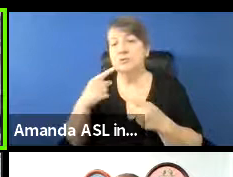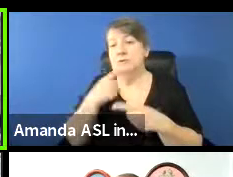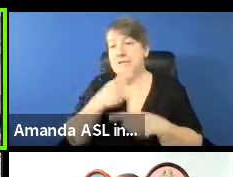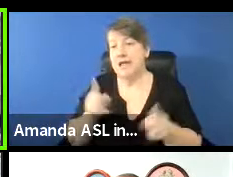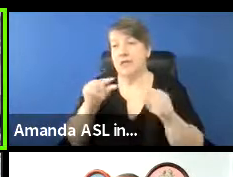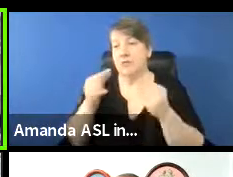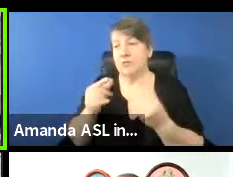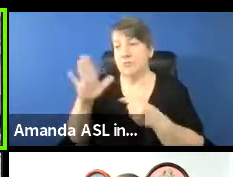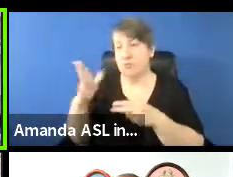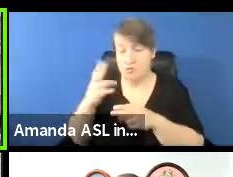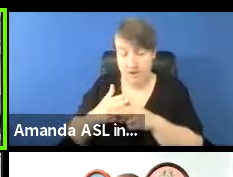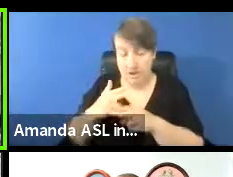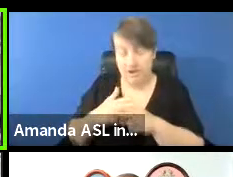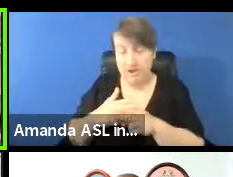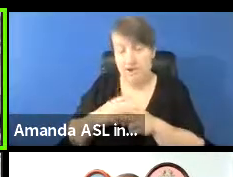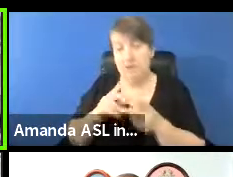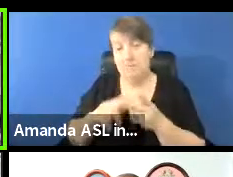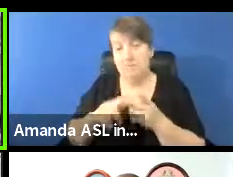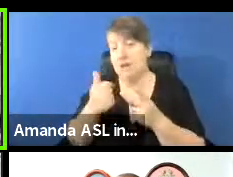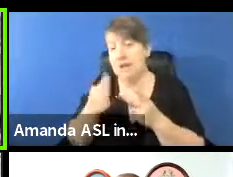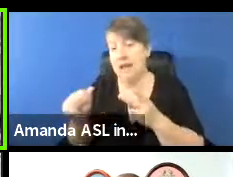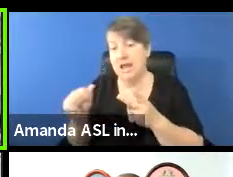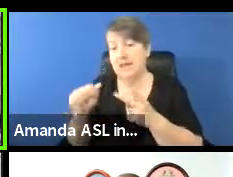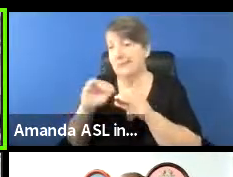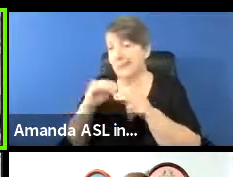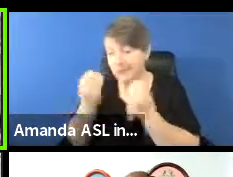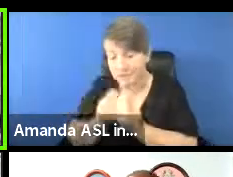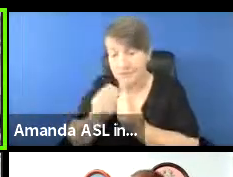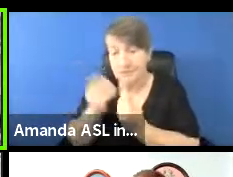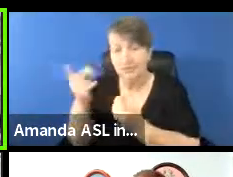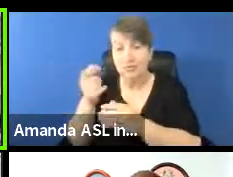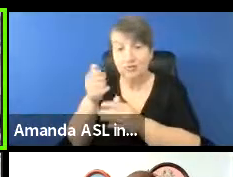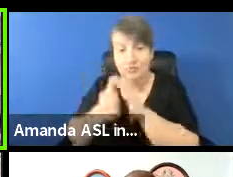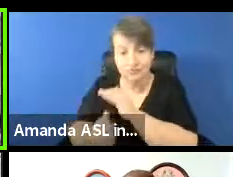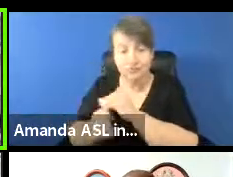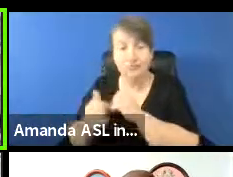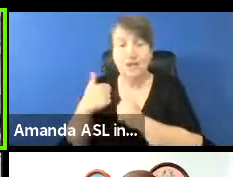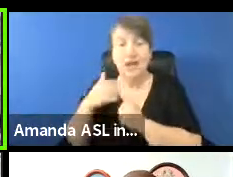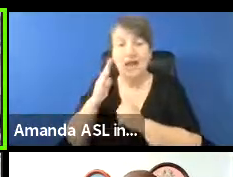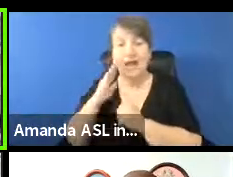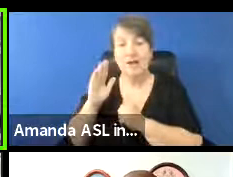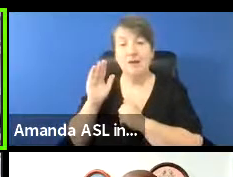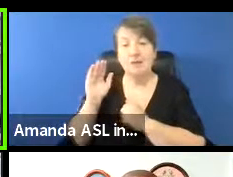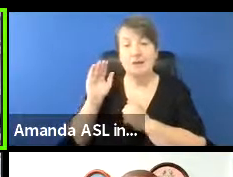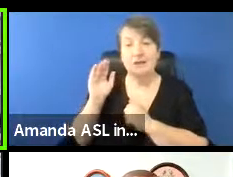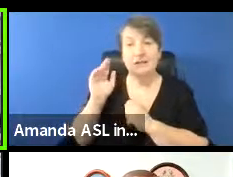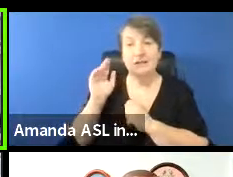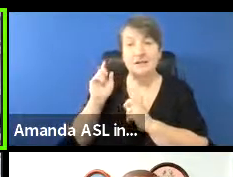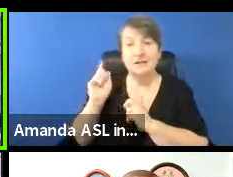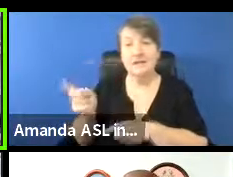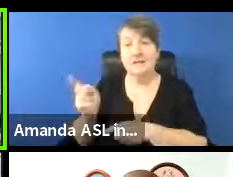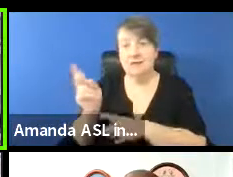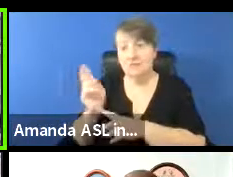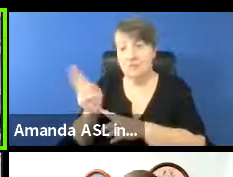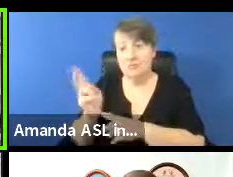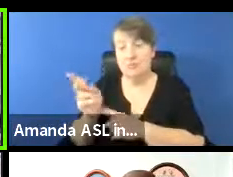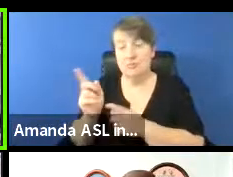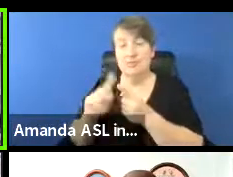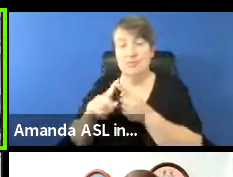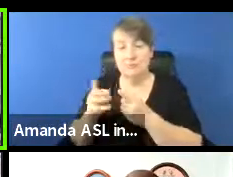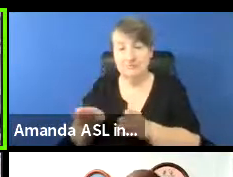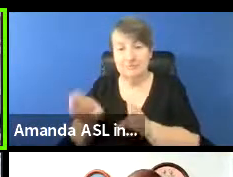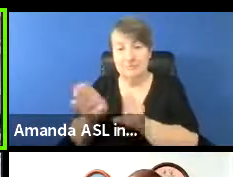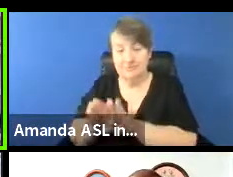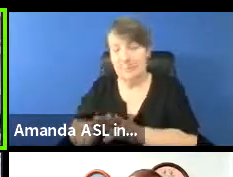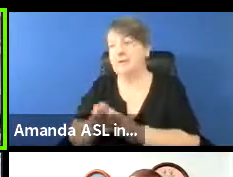name and any affiliation. And I will nudge you at 2 minutes to wrap up. So with